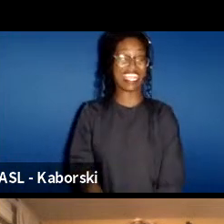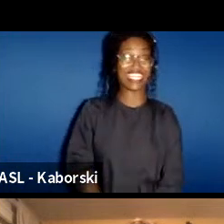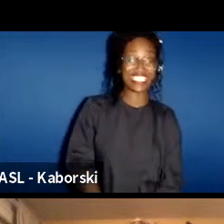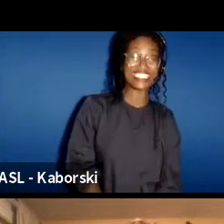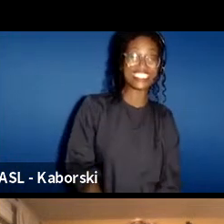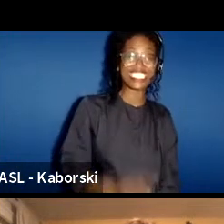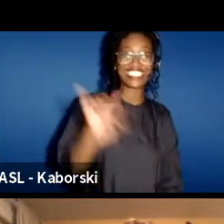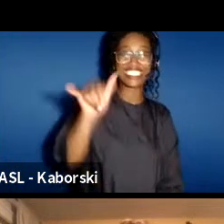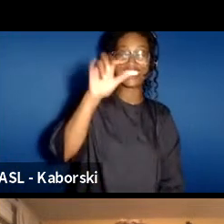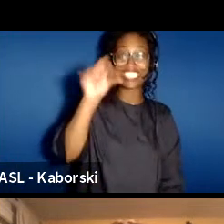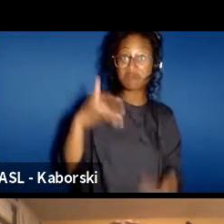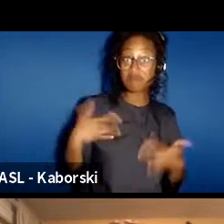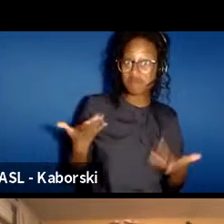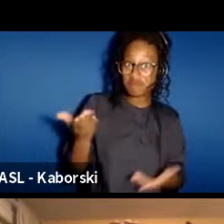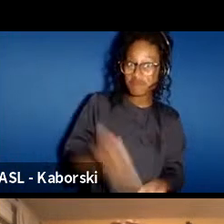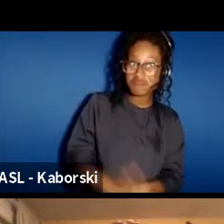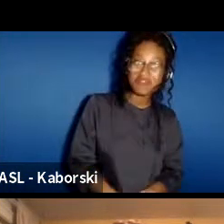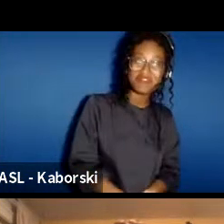Jay, how about you?